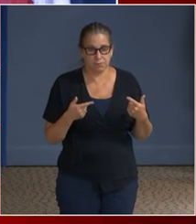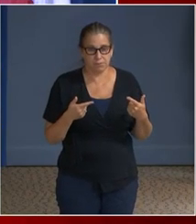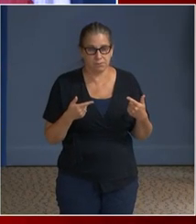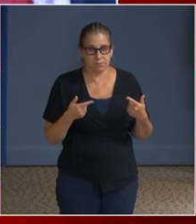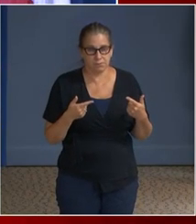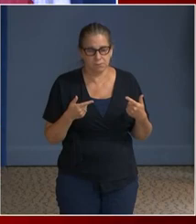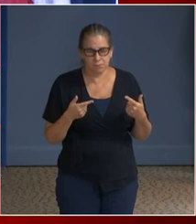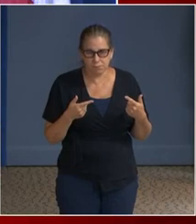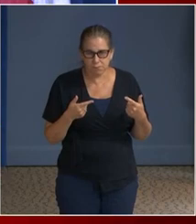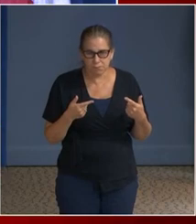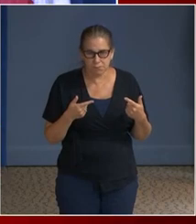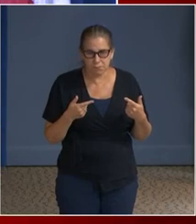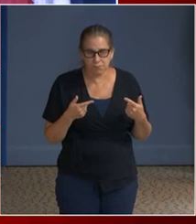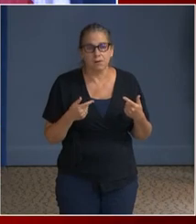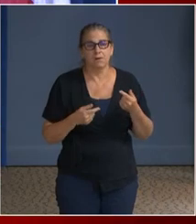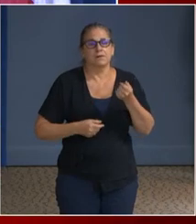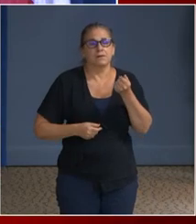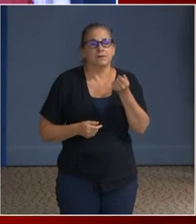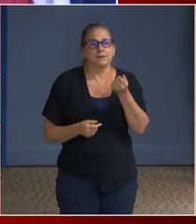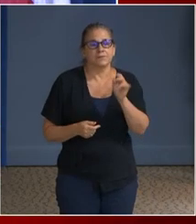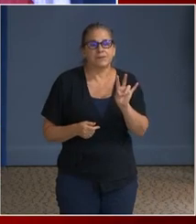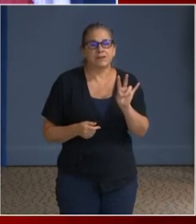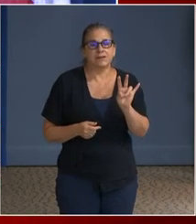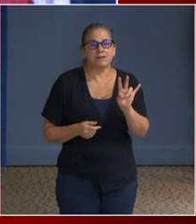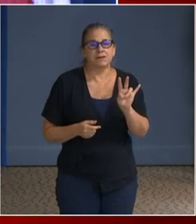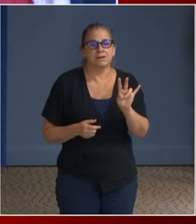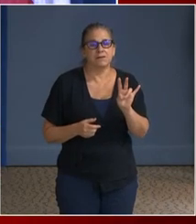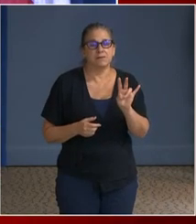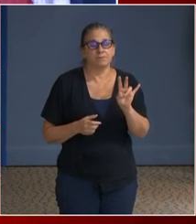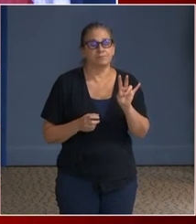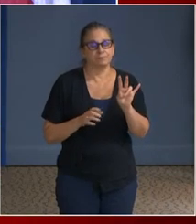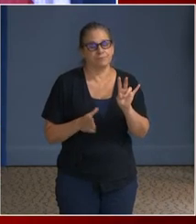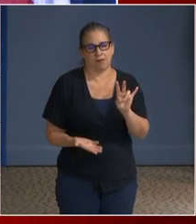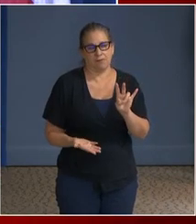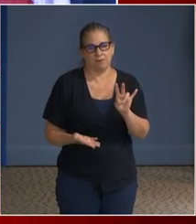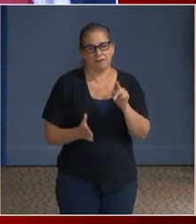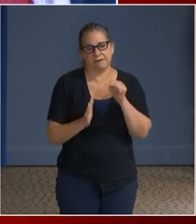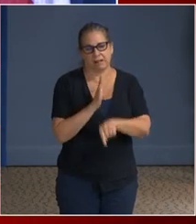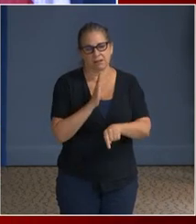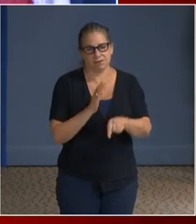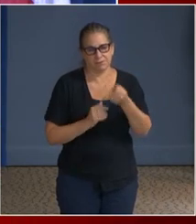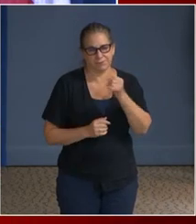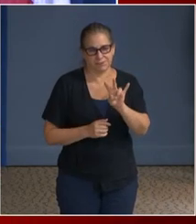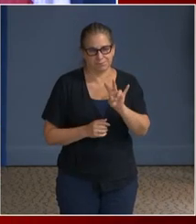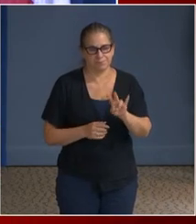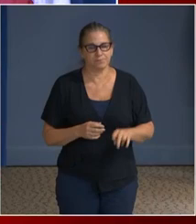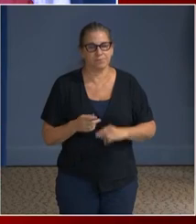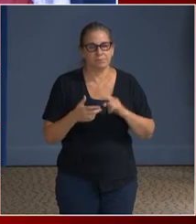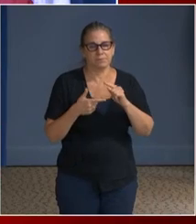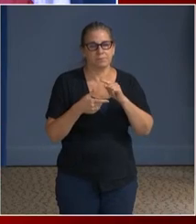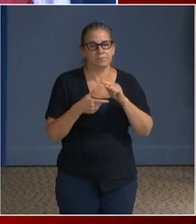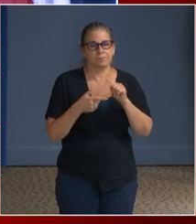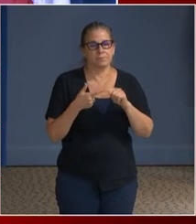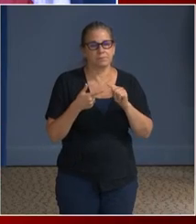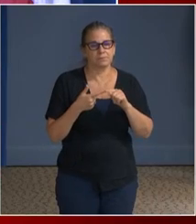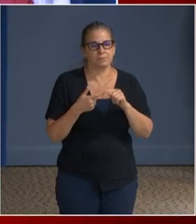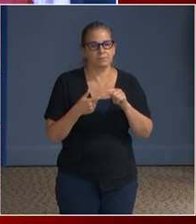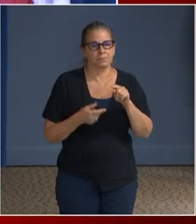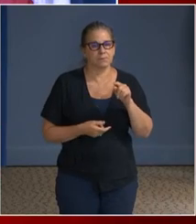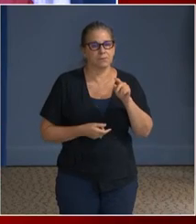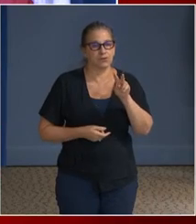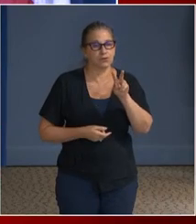including a 17-year-old who was killed and a 22-year-old Metropolitan Police officer who